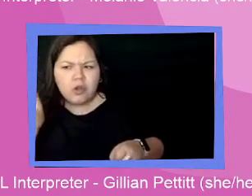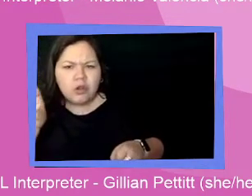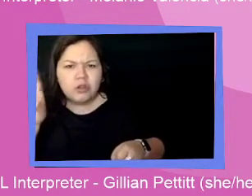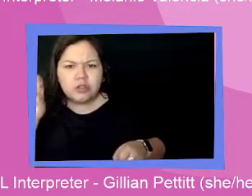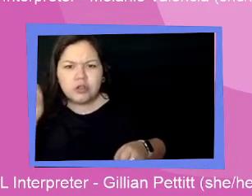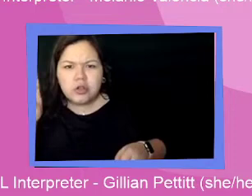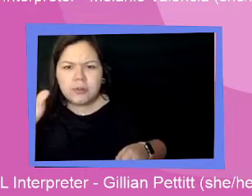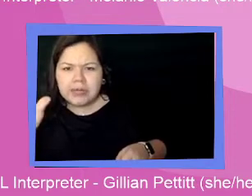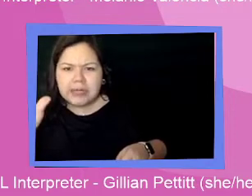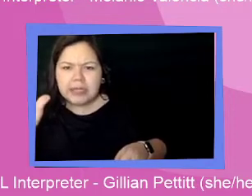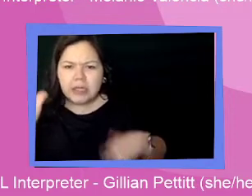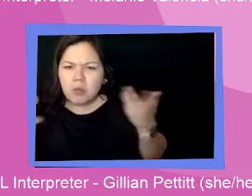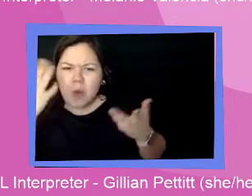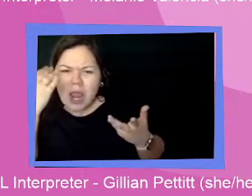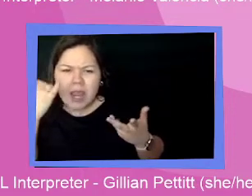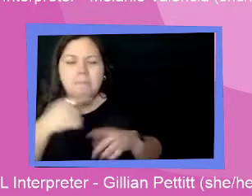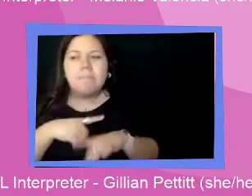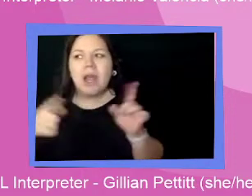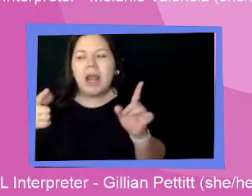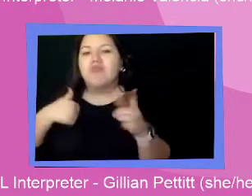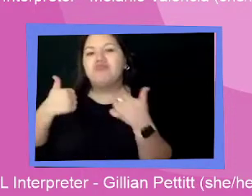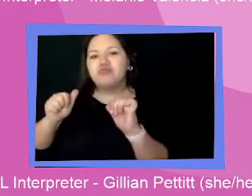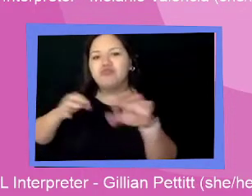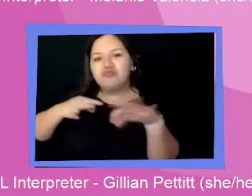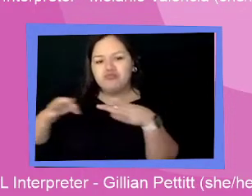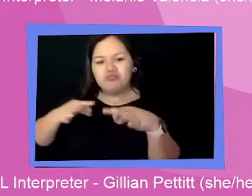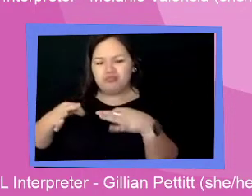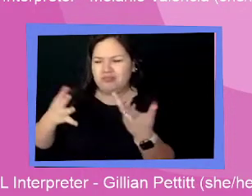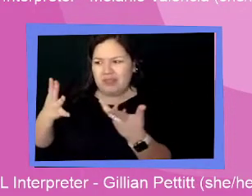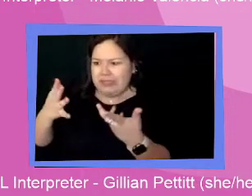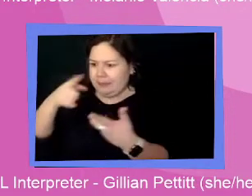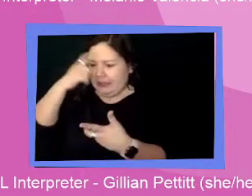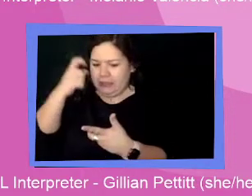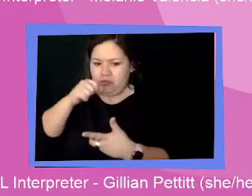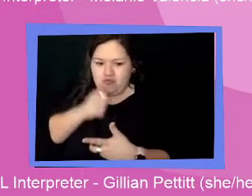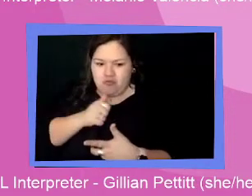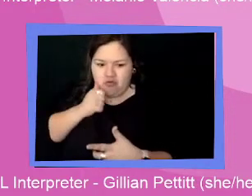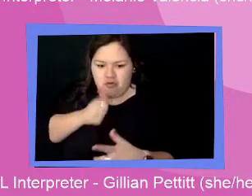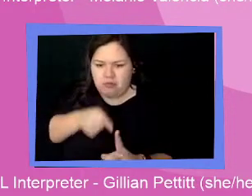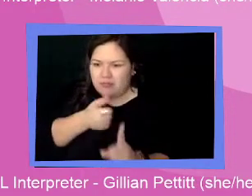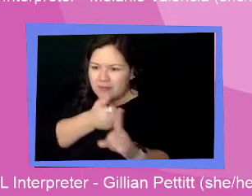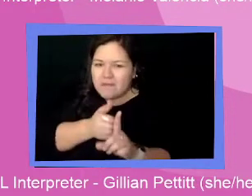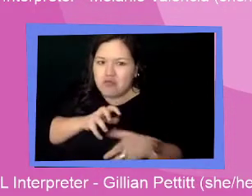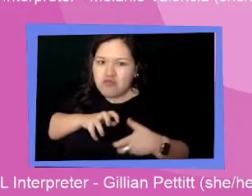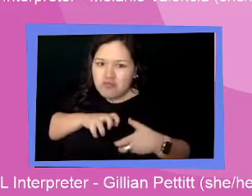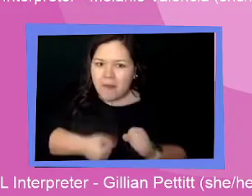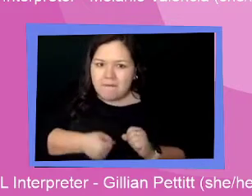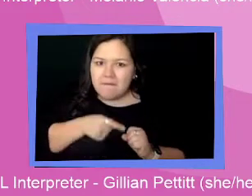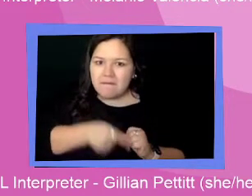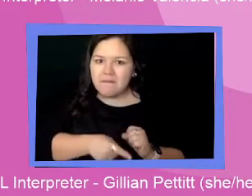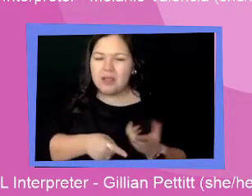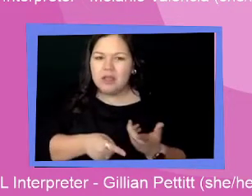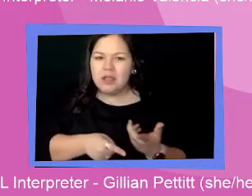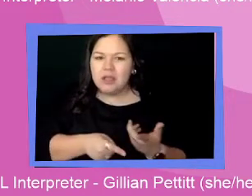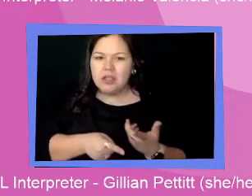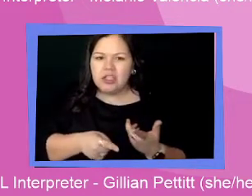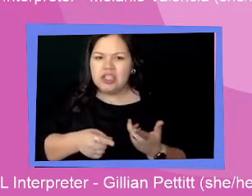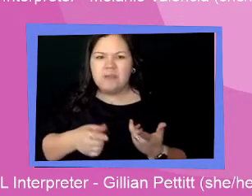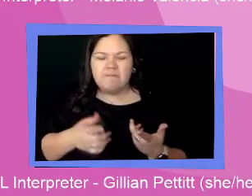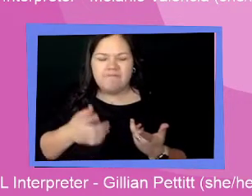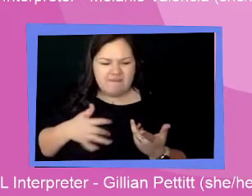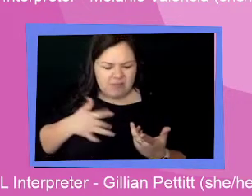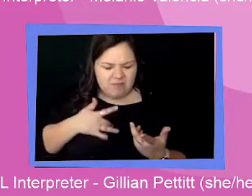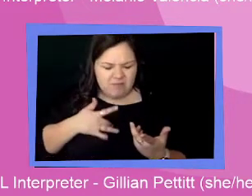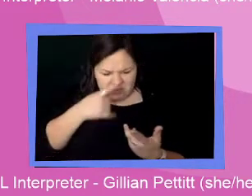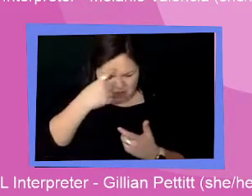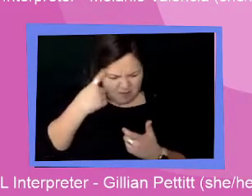was this girl who was grieving, and who had made a trauma mean something really specific that